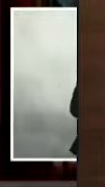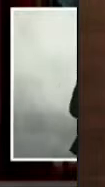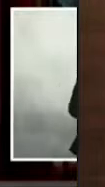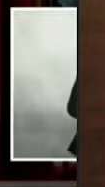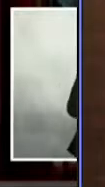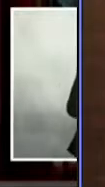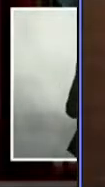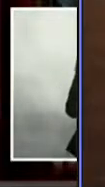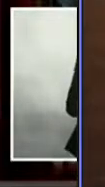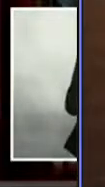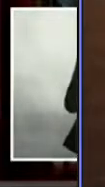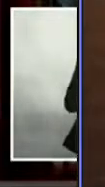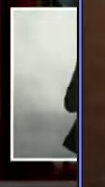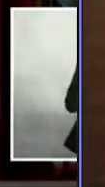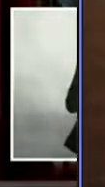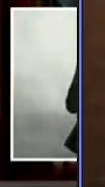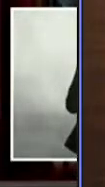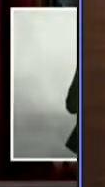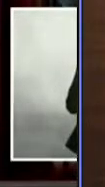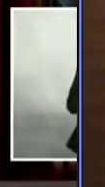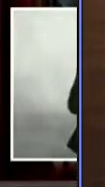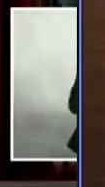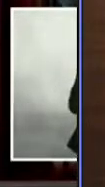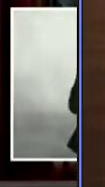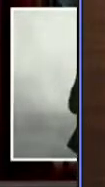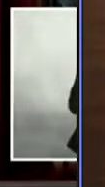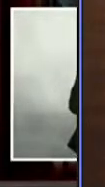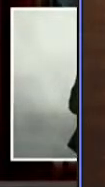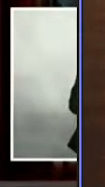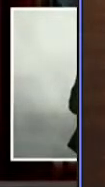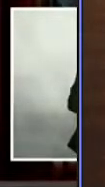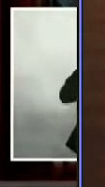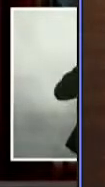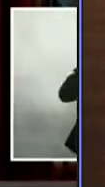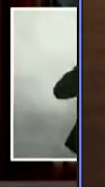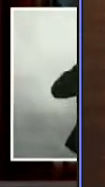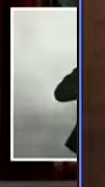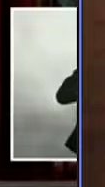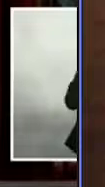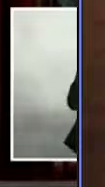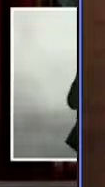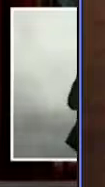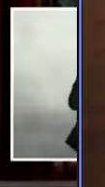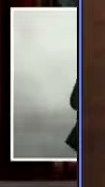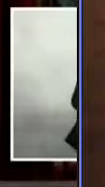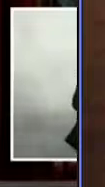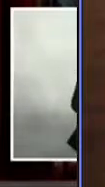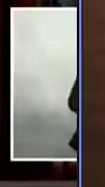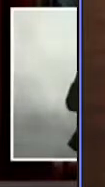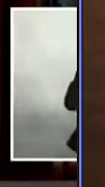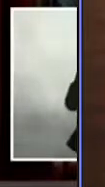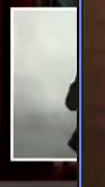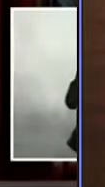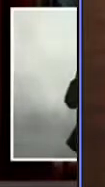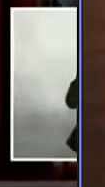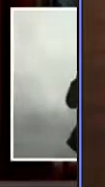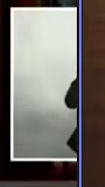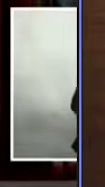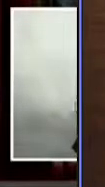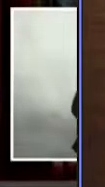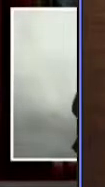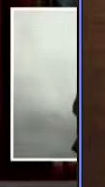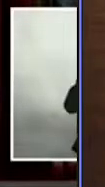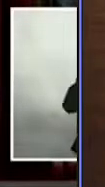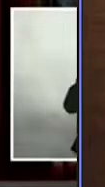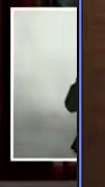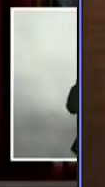reconstruction and transformation plan, which is our blueprint to economic recovery. However, as the name makes it clear, with this